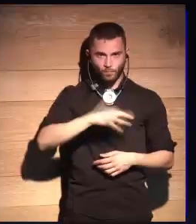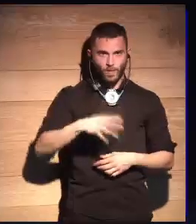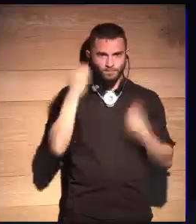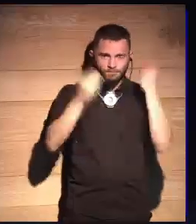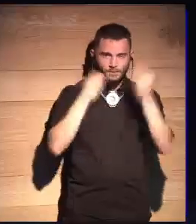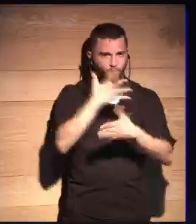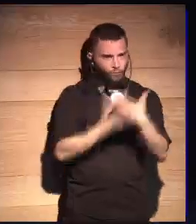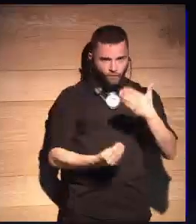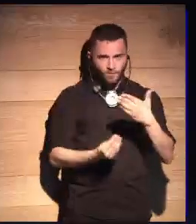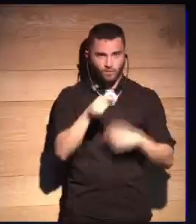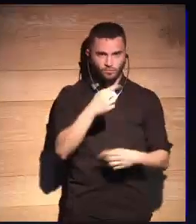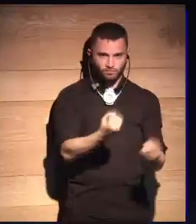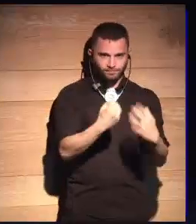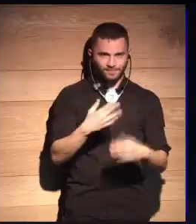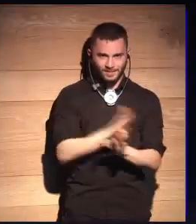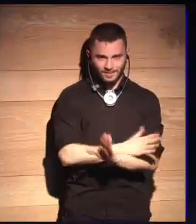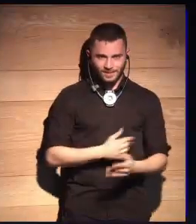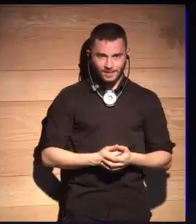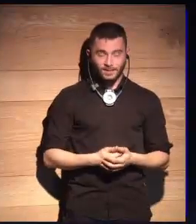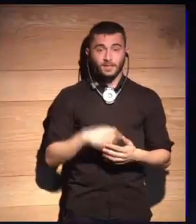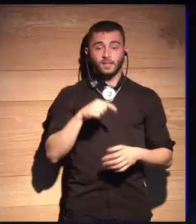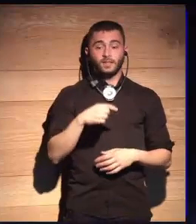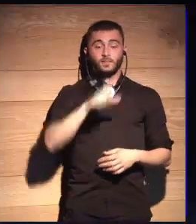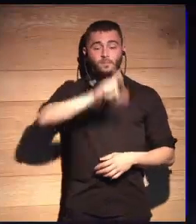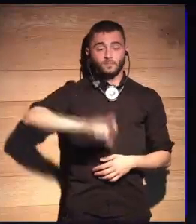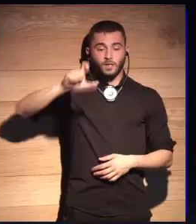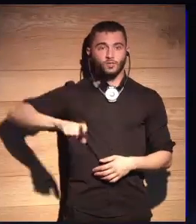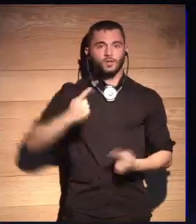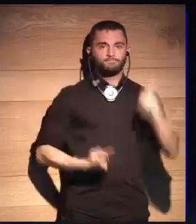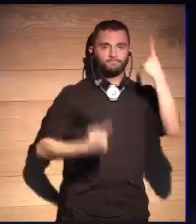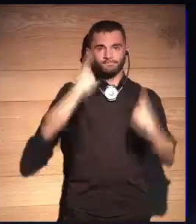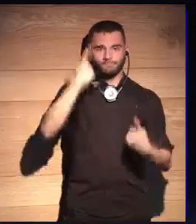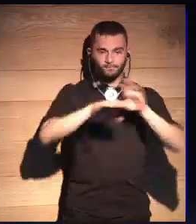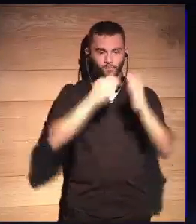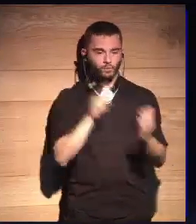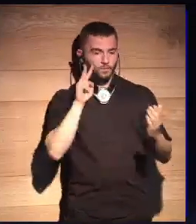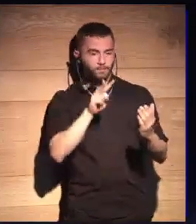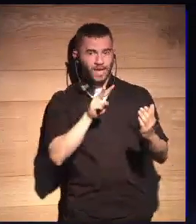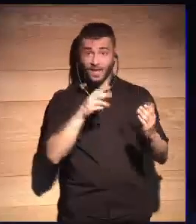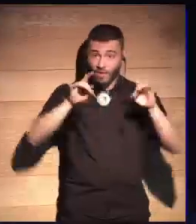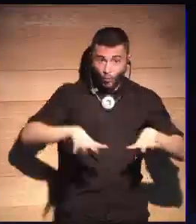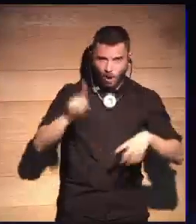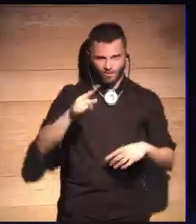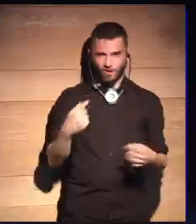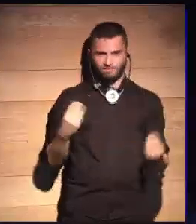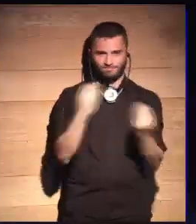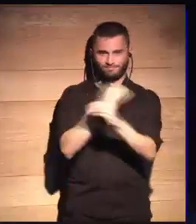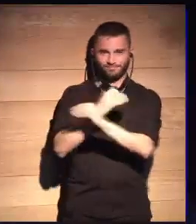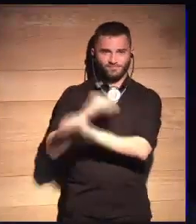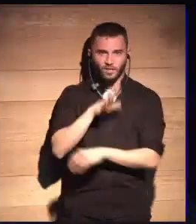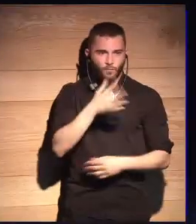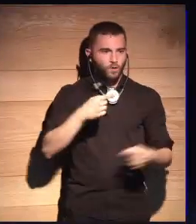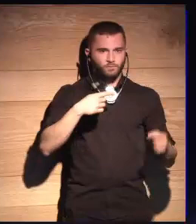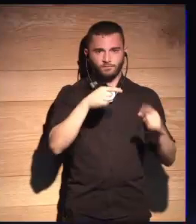But perhaps it is a mistake to think, and you say that in your book, that there are people who do not see the world in the same way